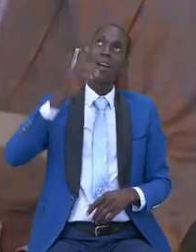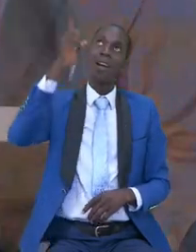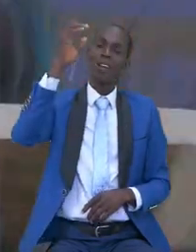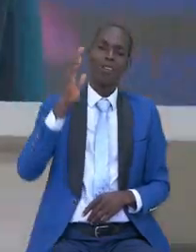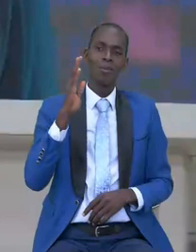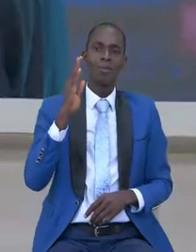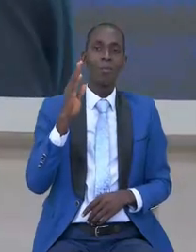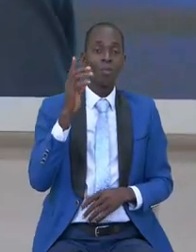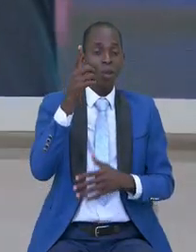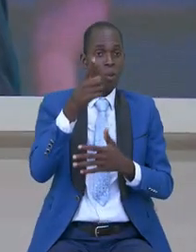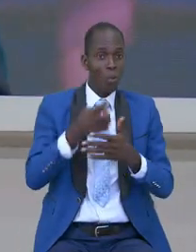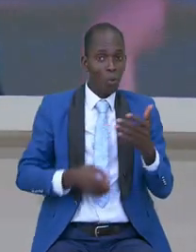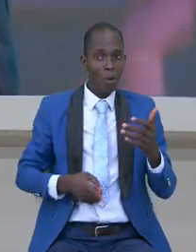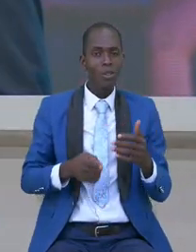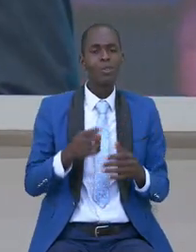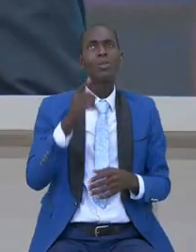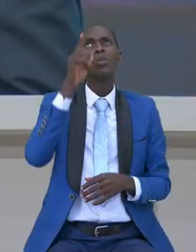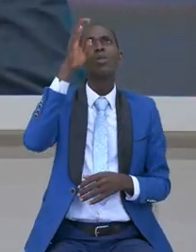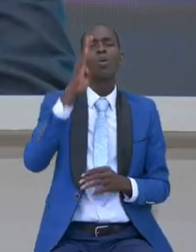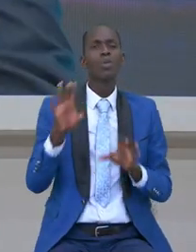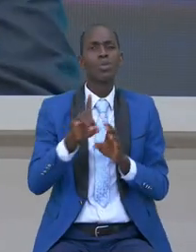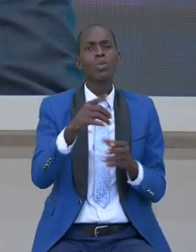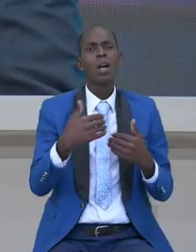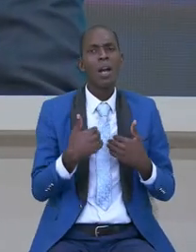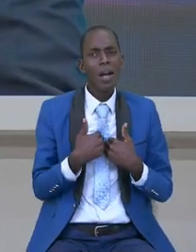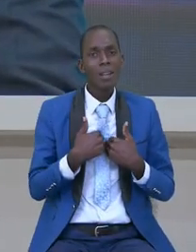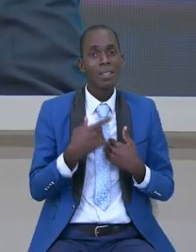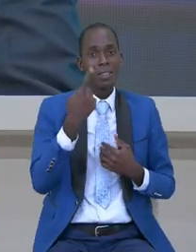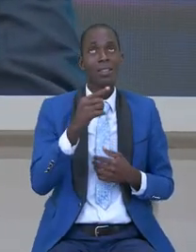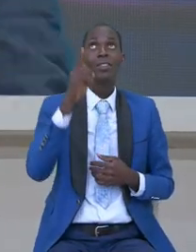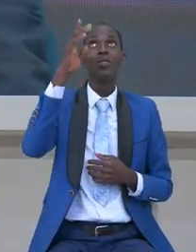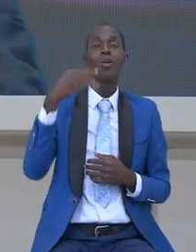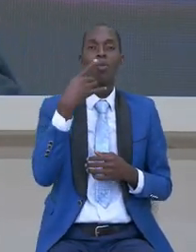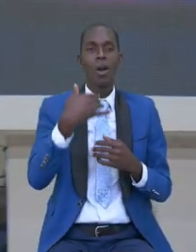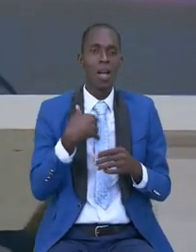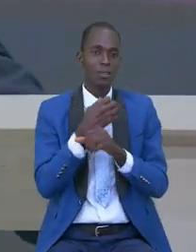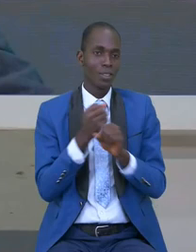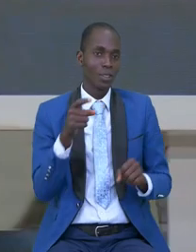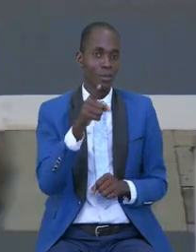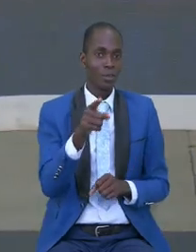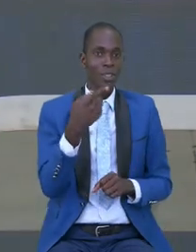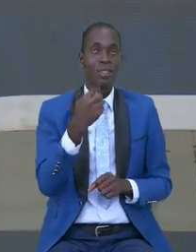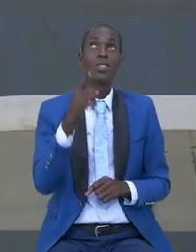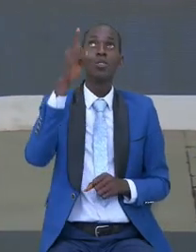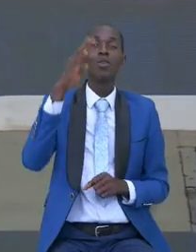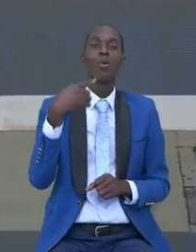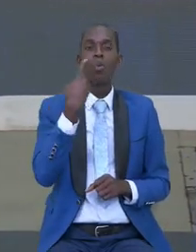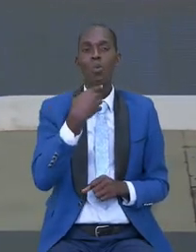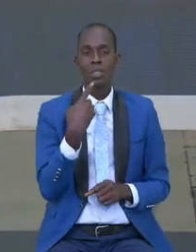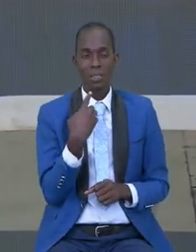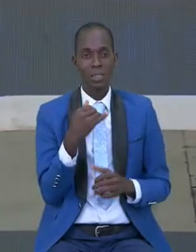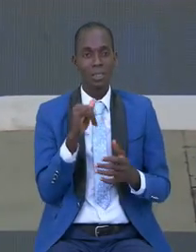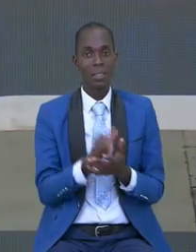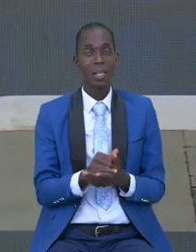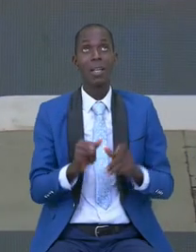What God do you have? The God who has saved you, and the God who said, I